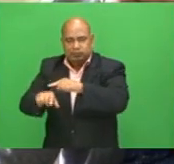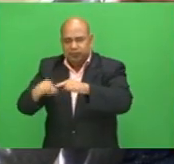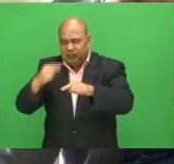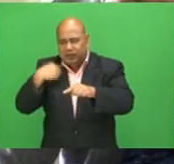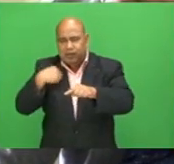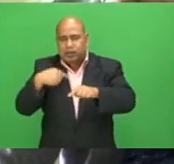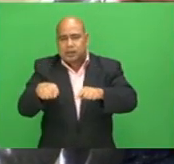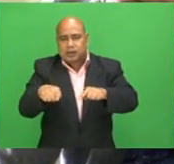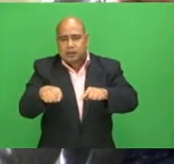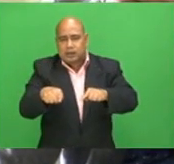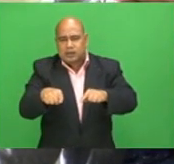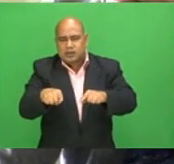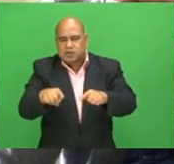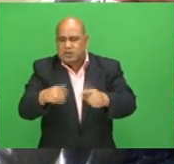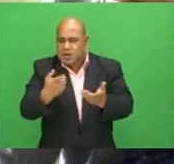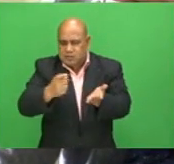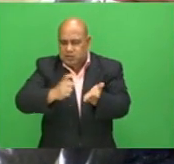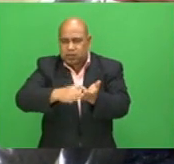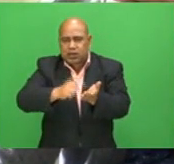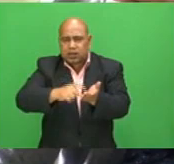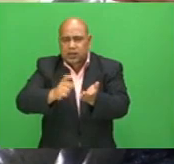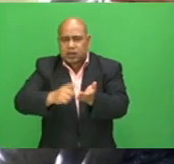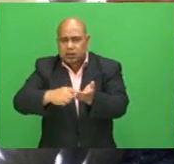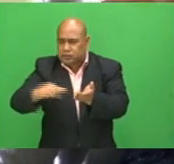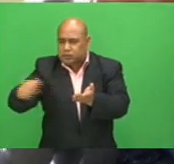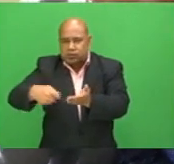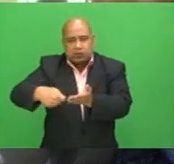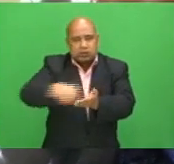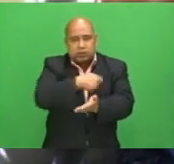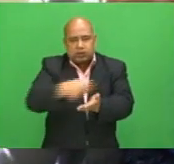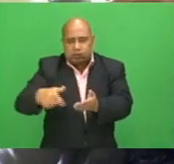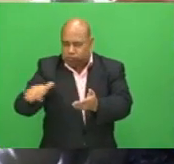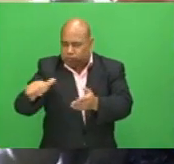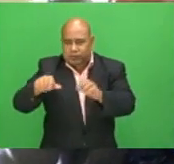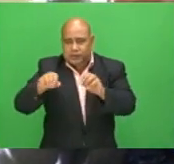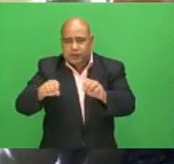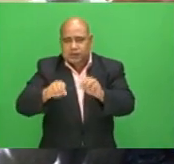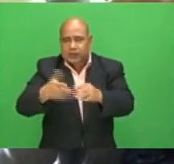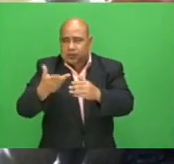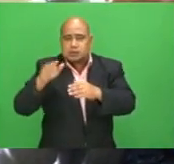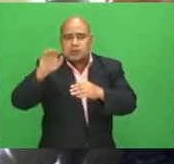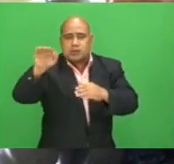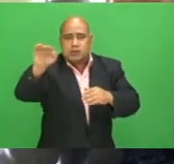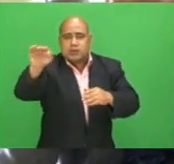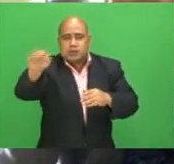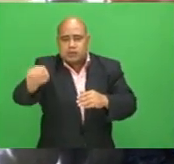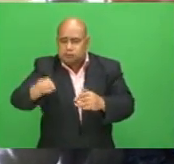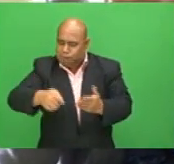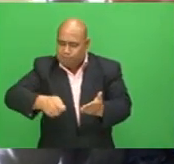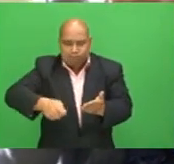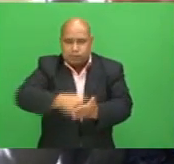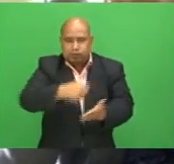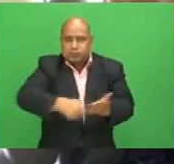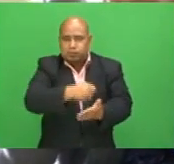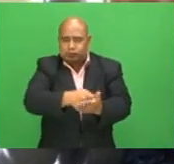We should teach our future generation to help pay bills, rates and debts on time, because if we don't, all families will turn to the government